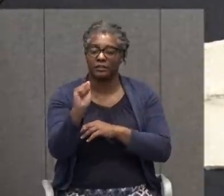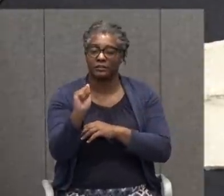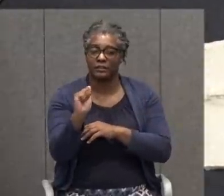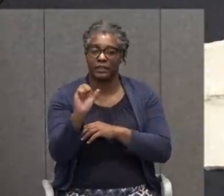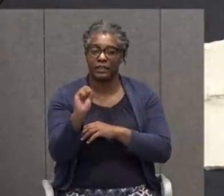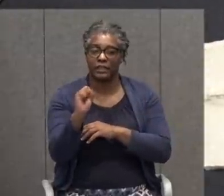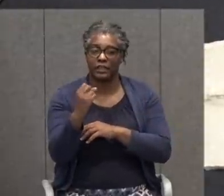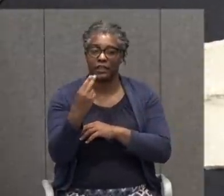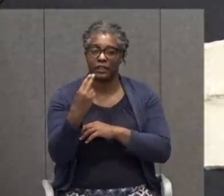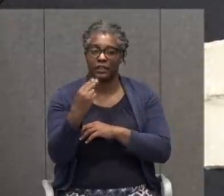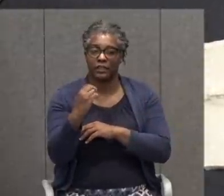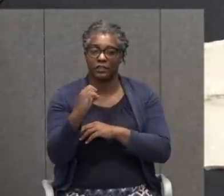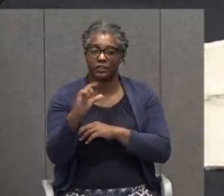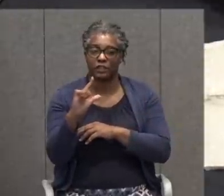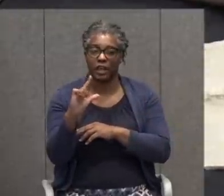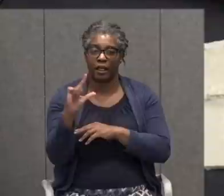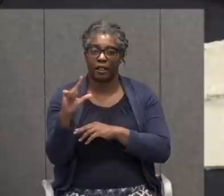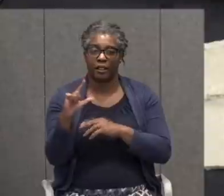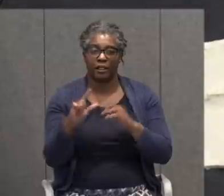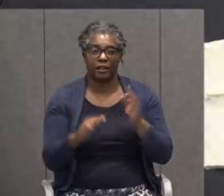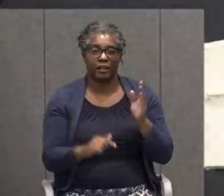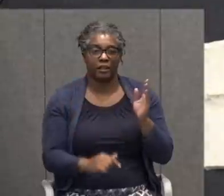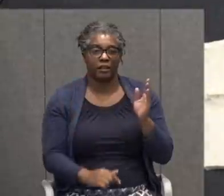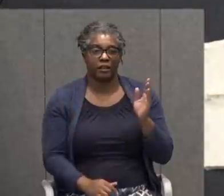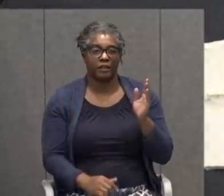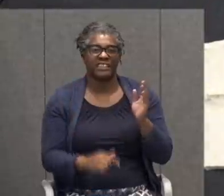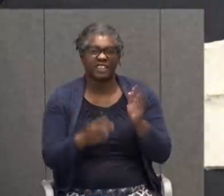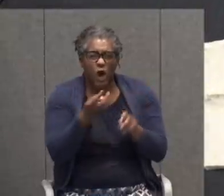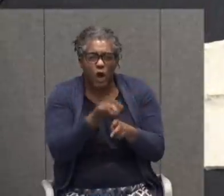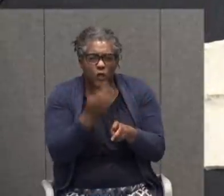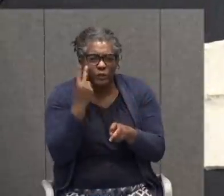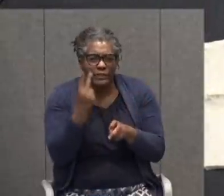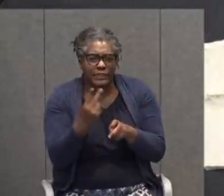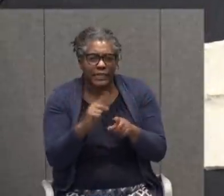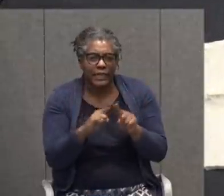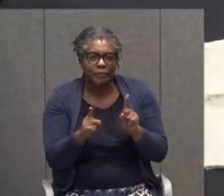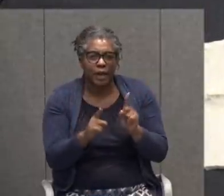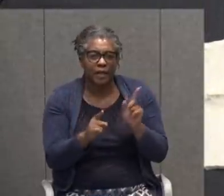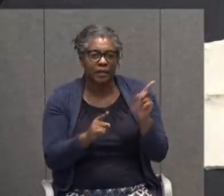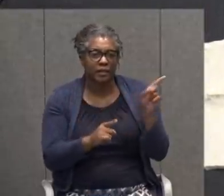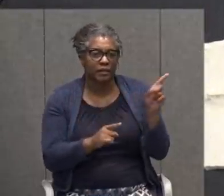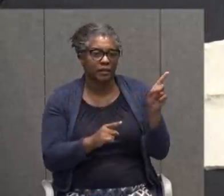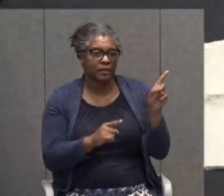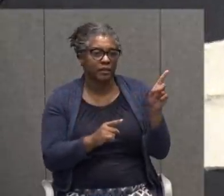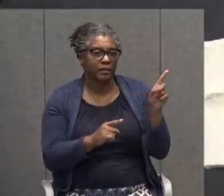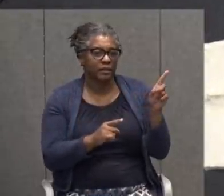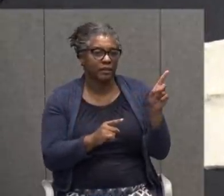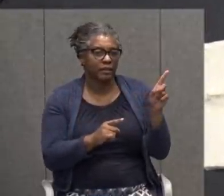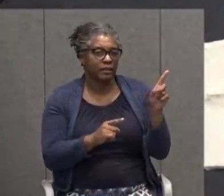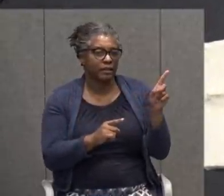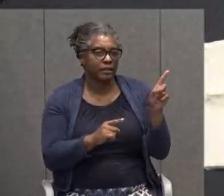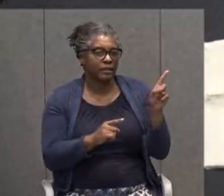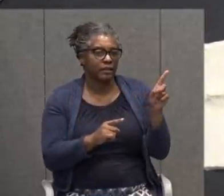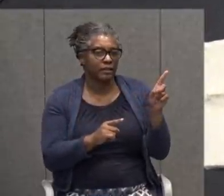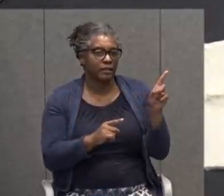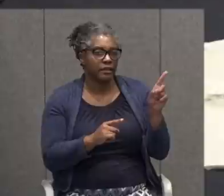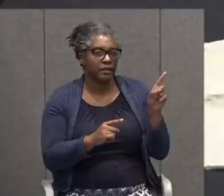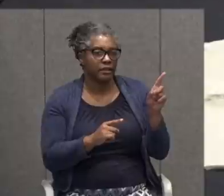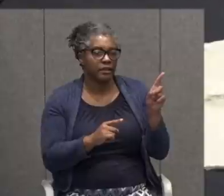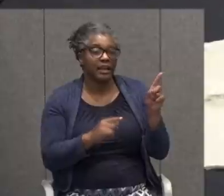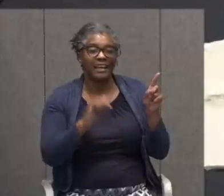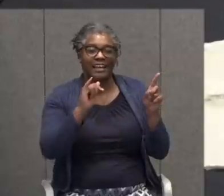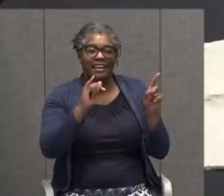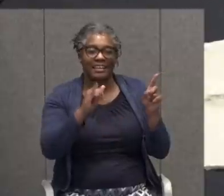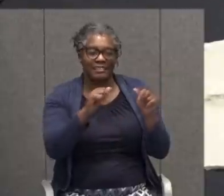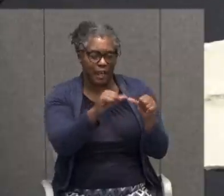but this must have had a seashell laying up against it at some point right here in this scooped out area. And